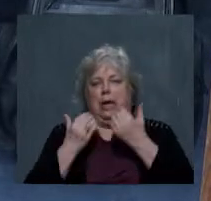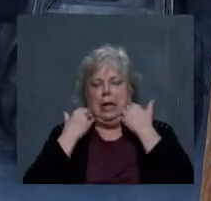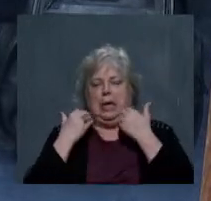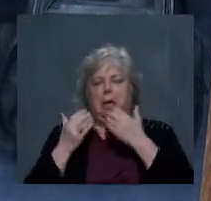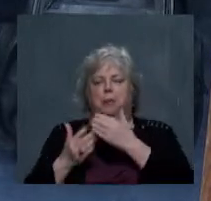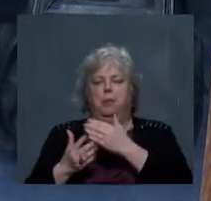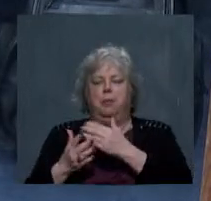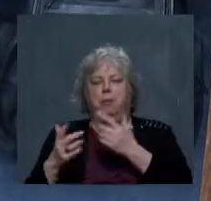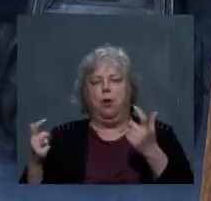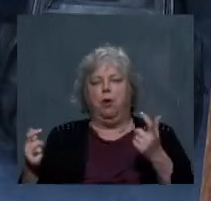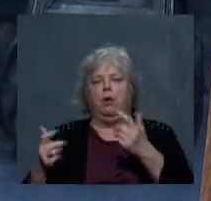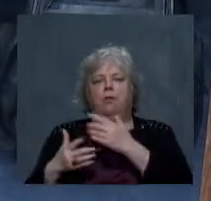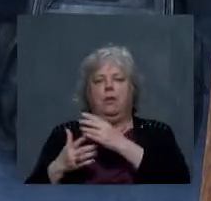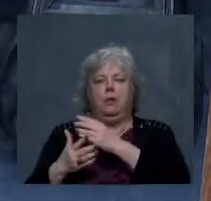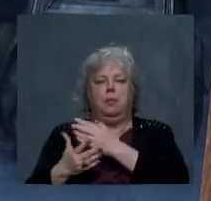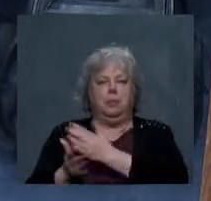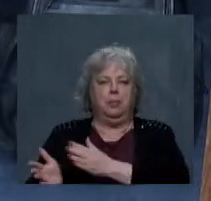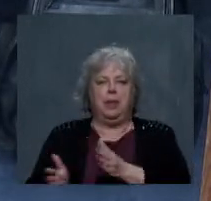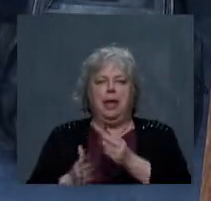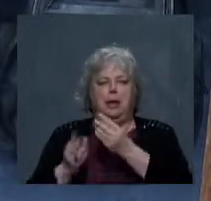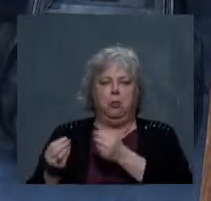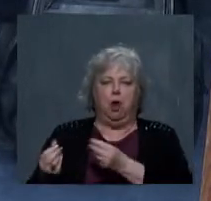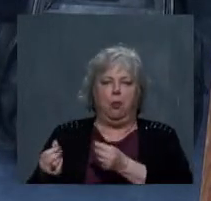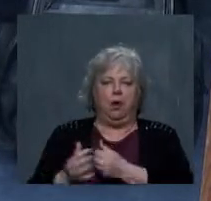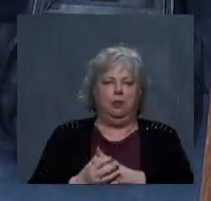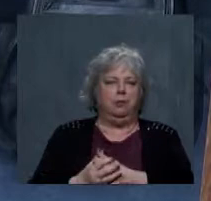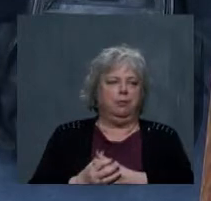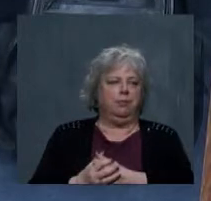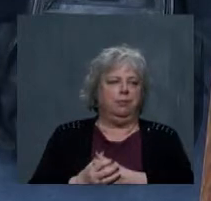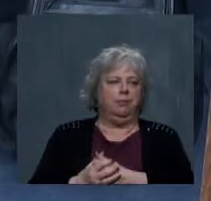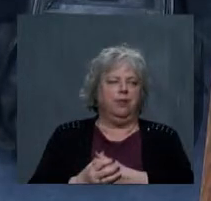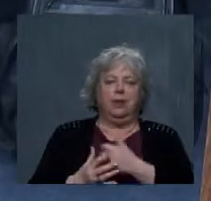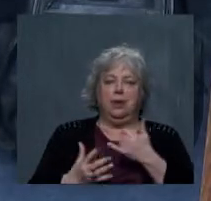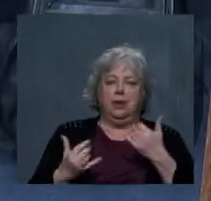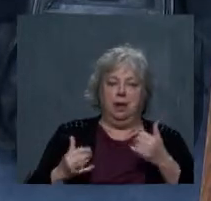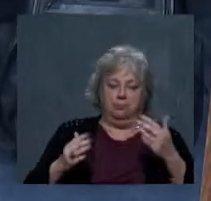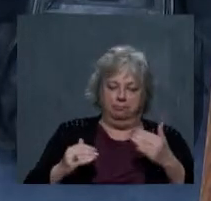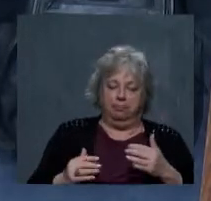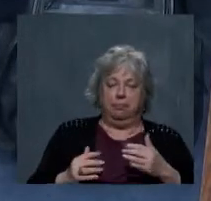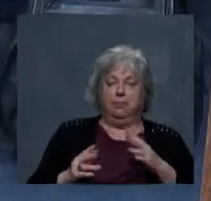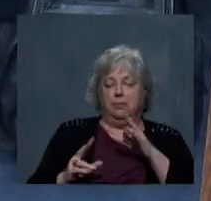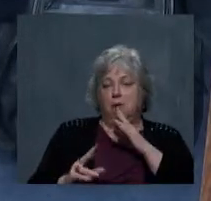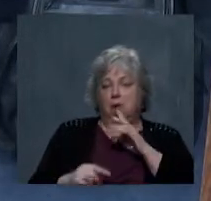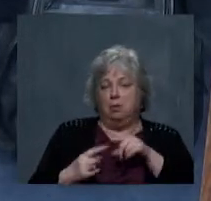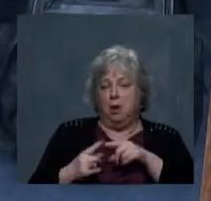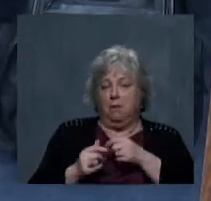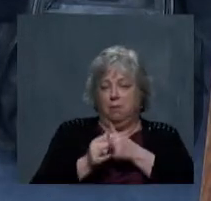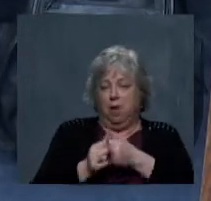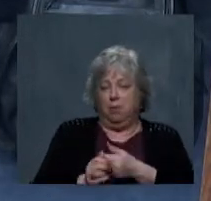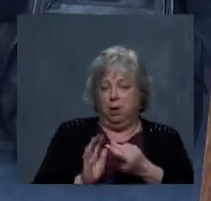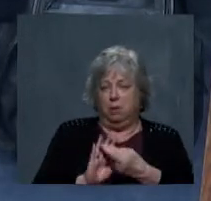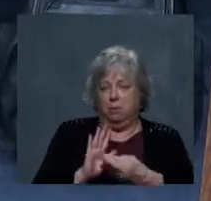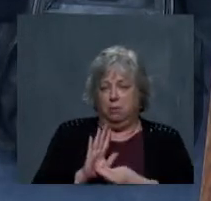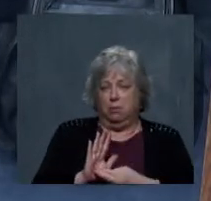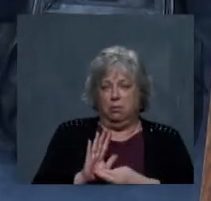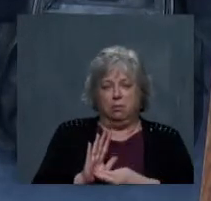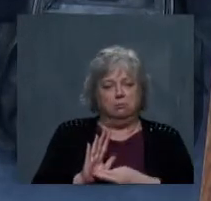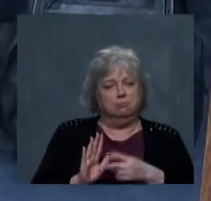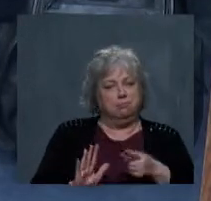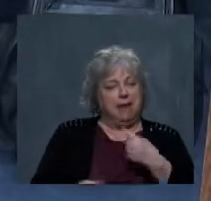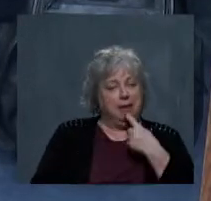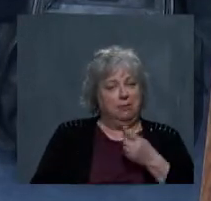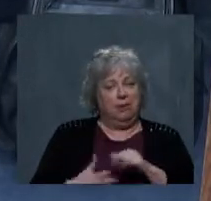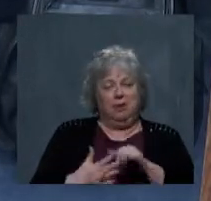of the planned property. Now, they talk about following the rules, but I can tell you right now that hasn't